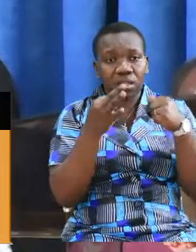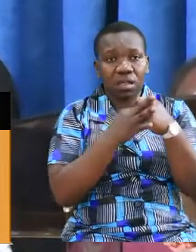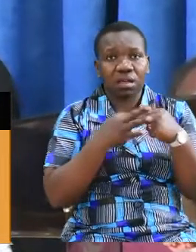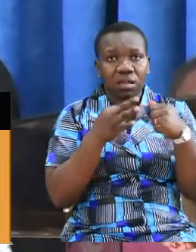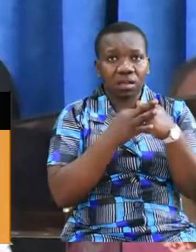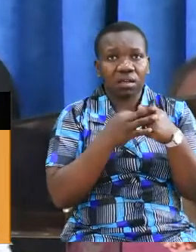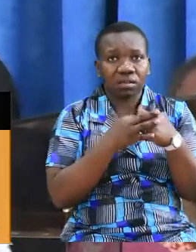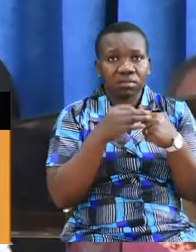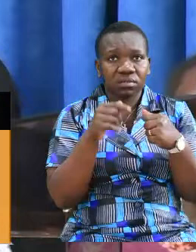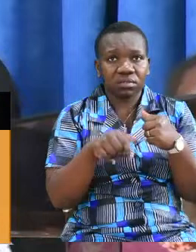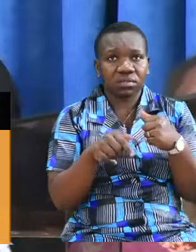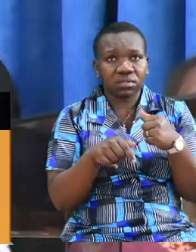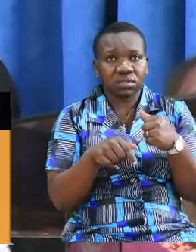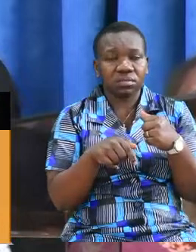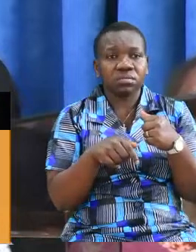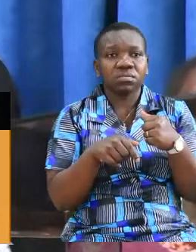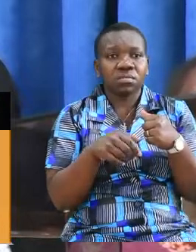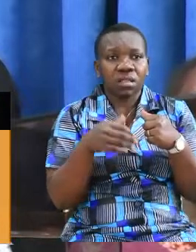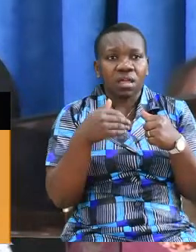are requested to register